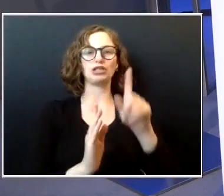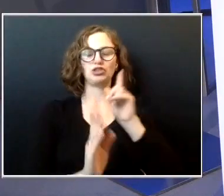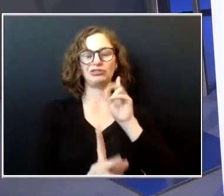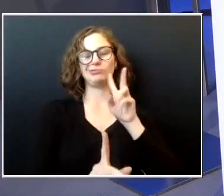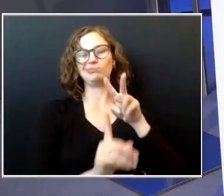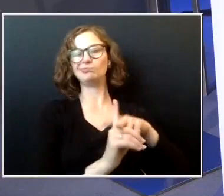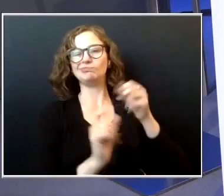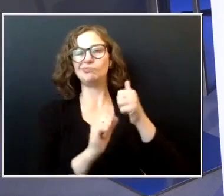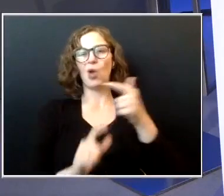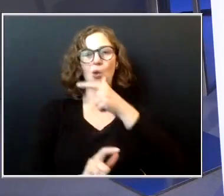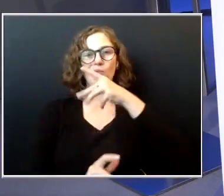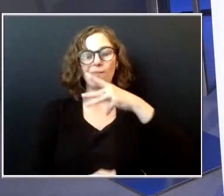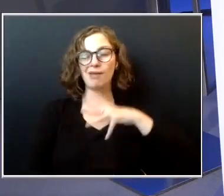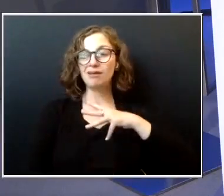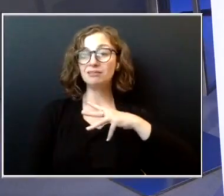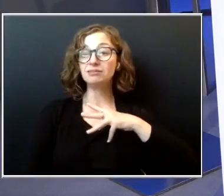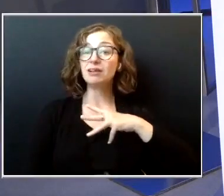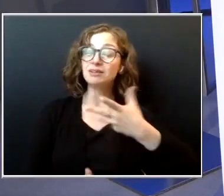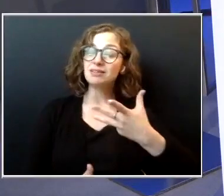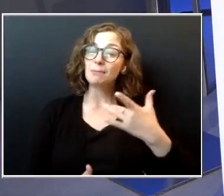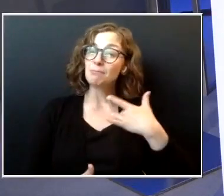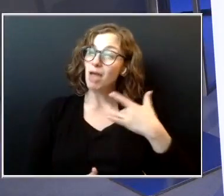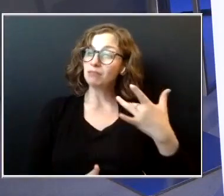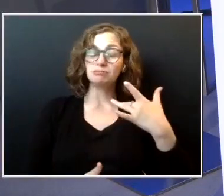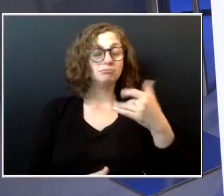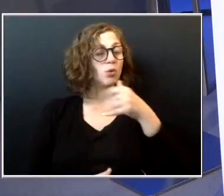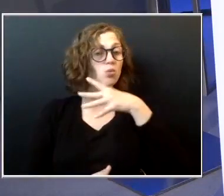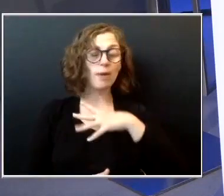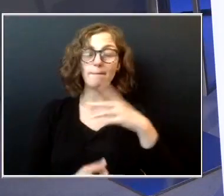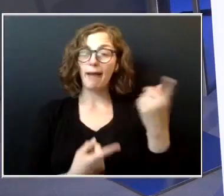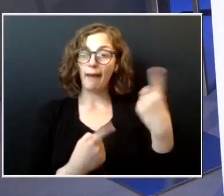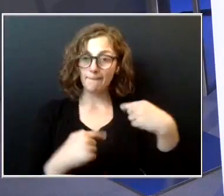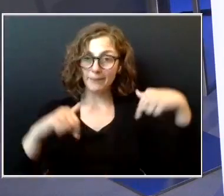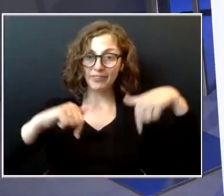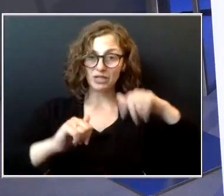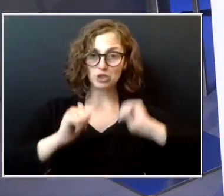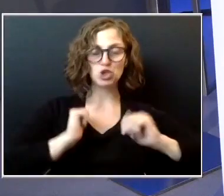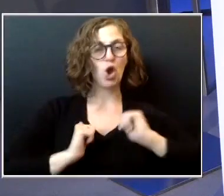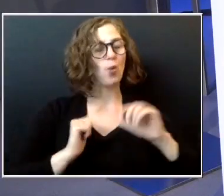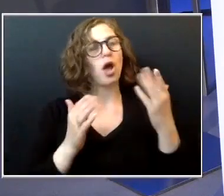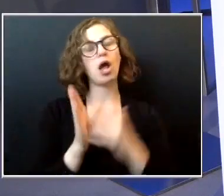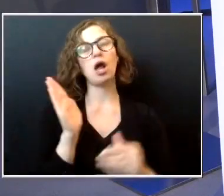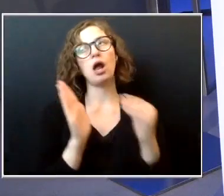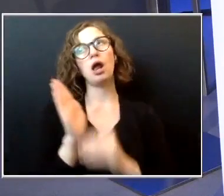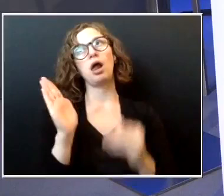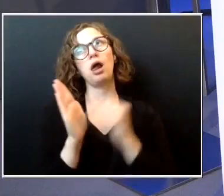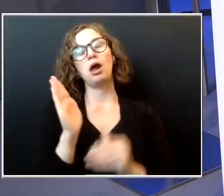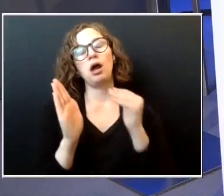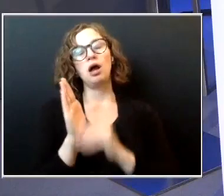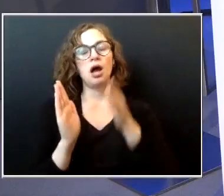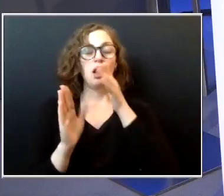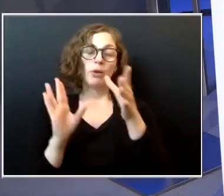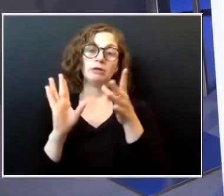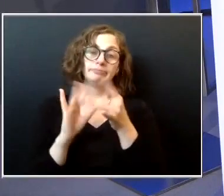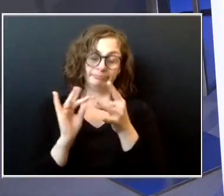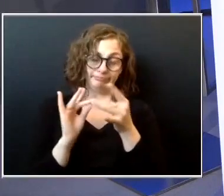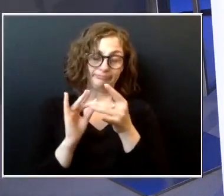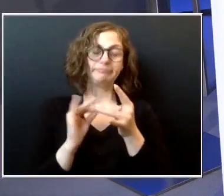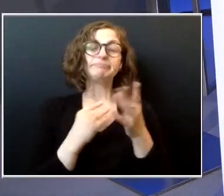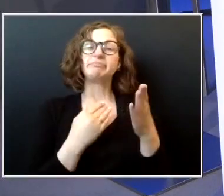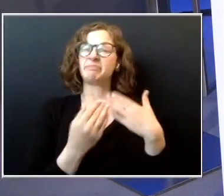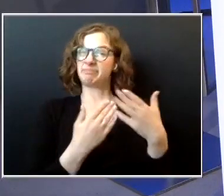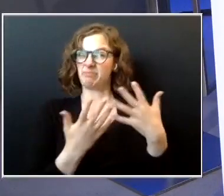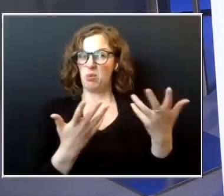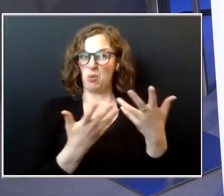when female patients come on, when they're at a doctor or they're explaining a health concern, that they're often feeling like they're